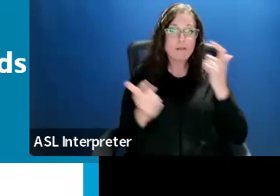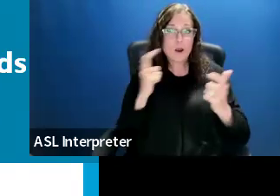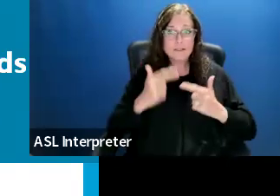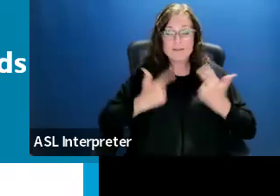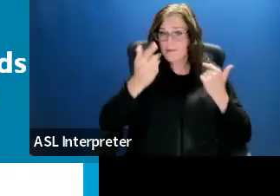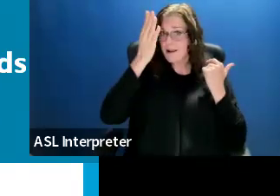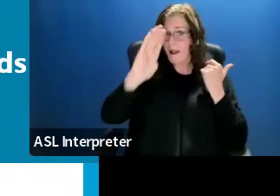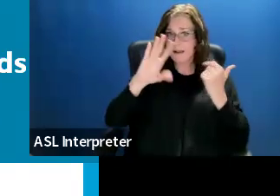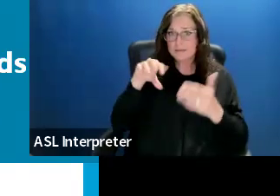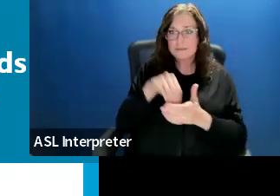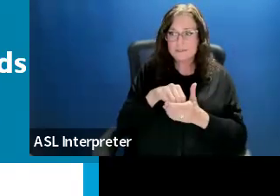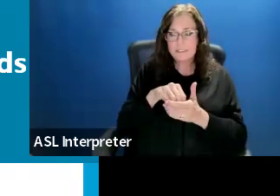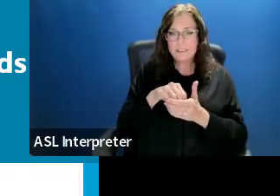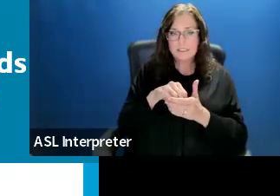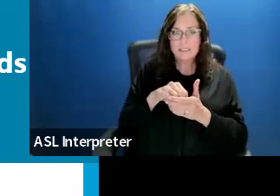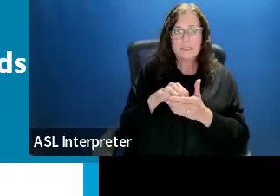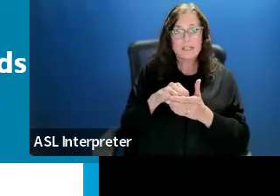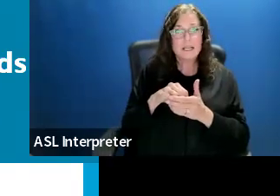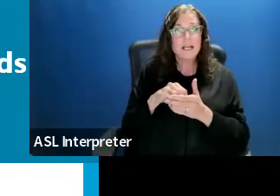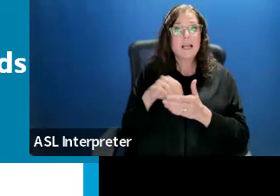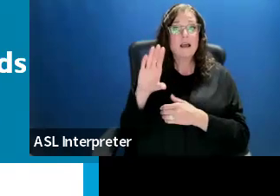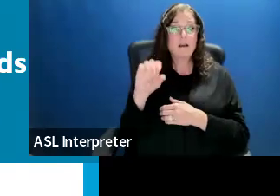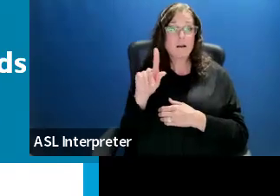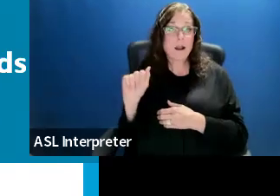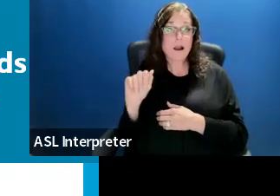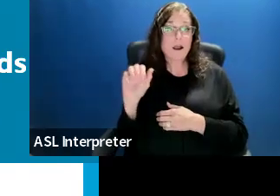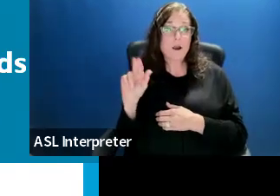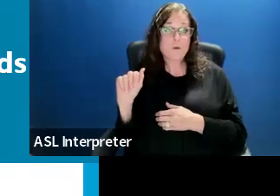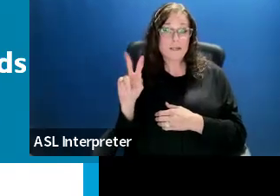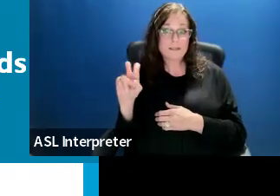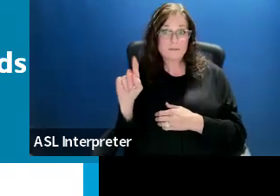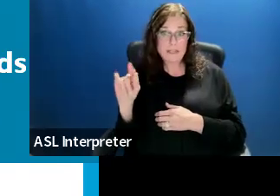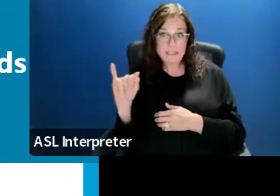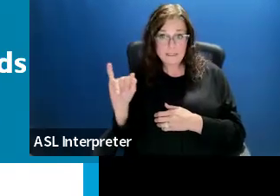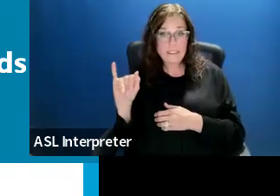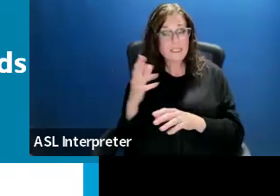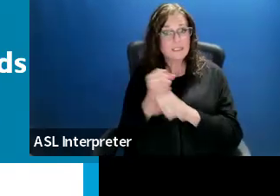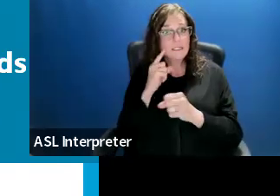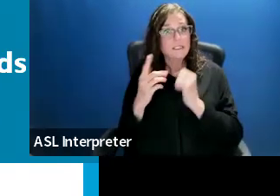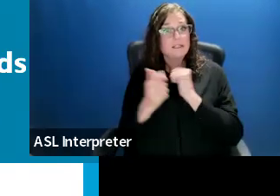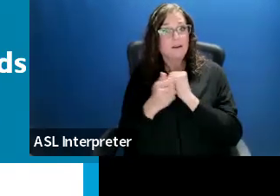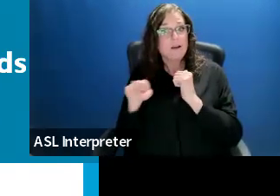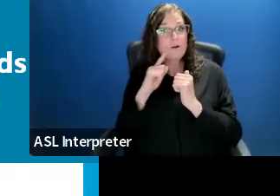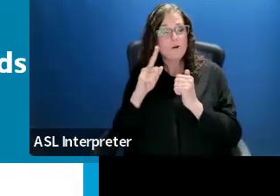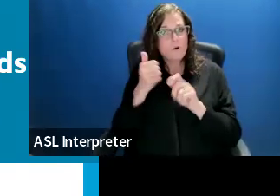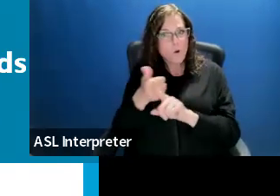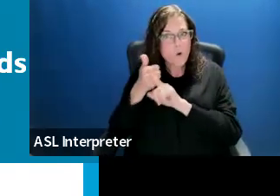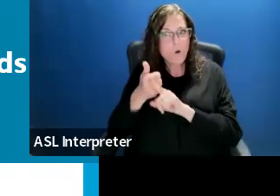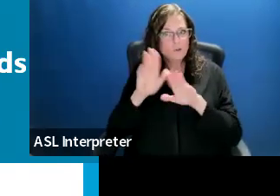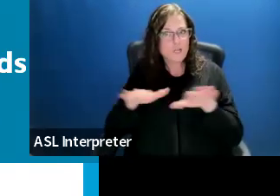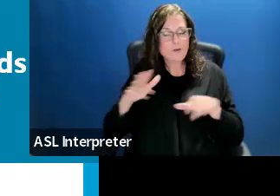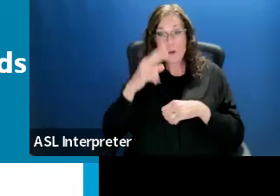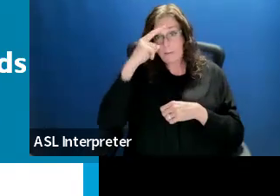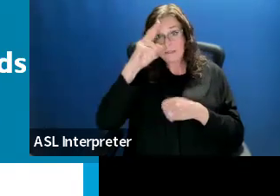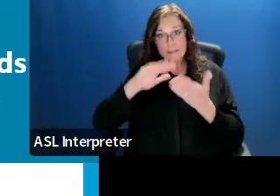larger-than-life gods. Pura Bel Prey Award winner Carla Arenas Valenti drew upon Aztec mythology and her own childhood in Mexico